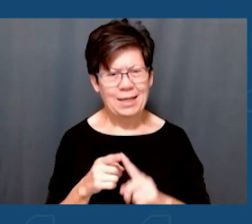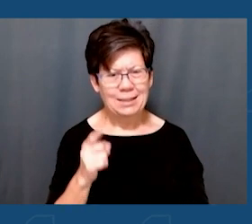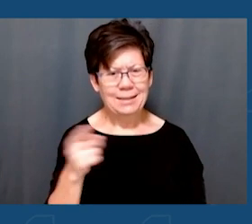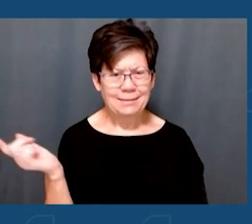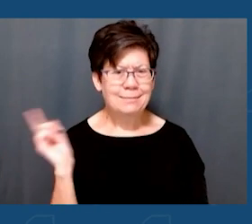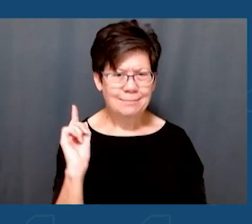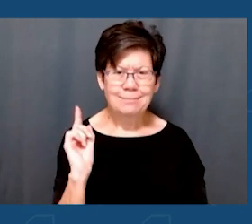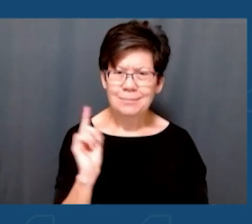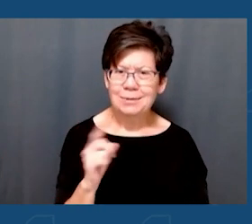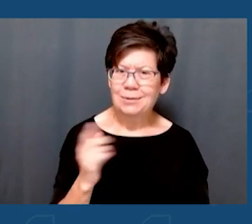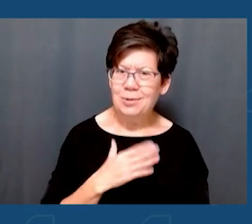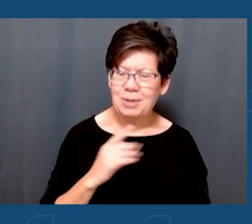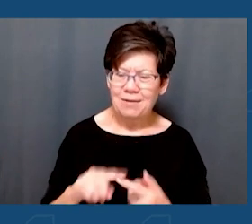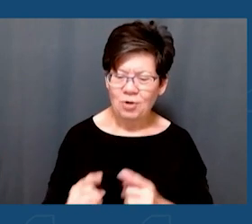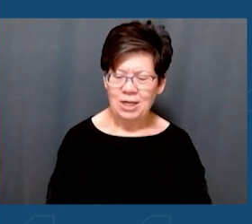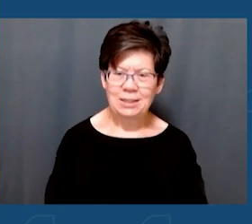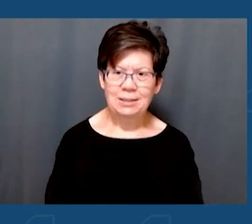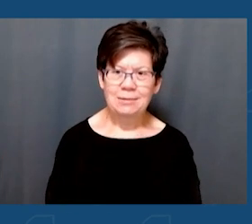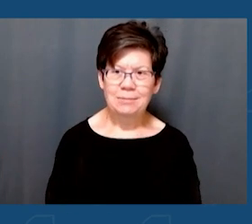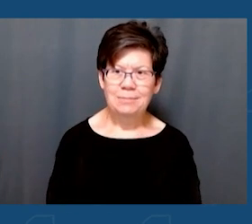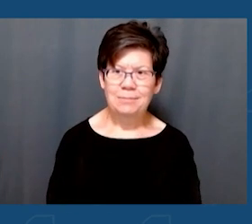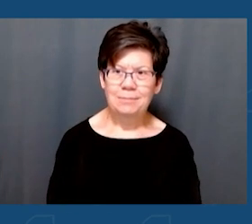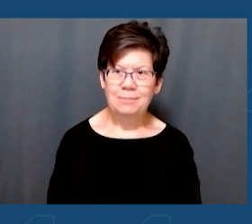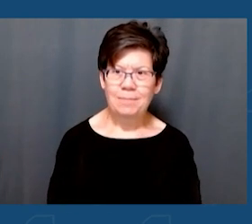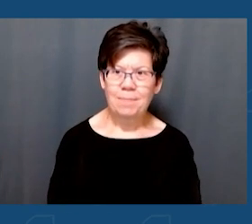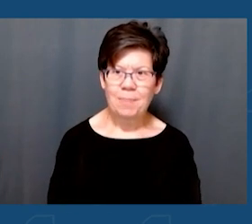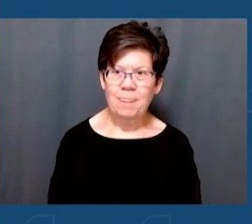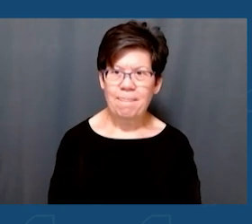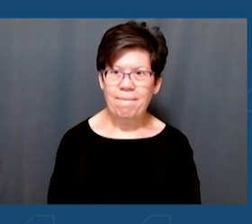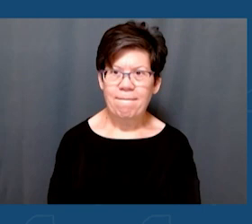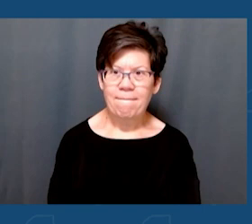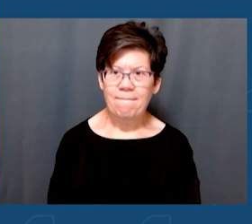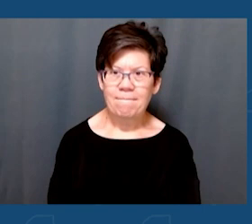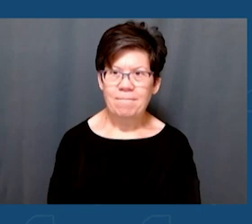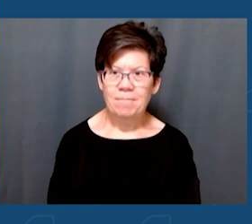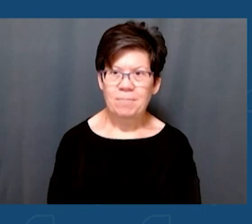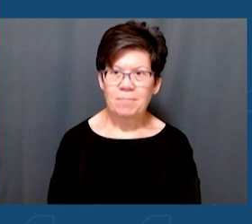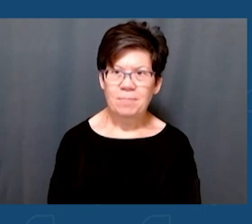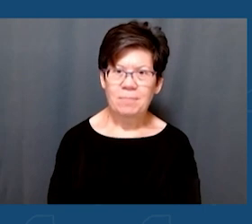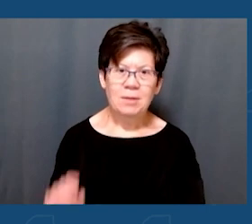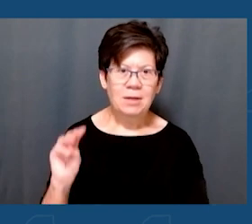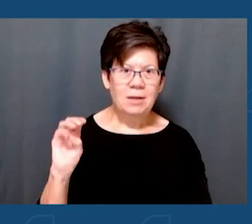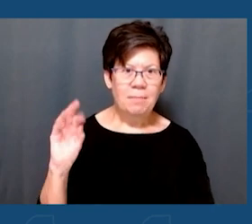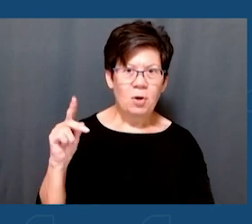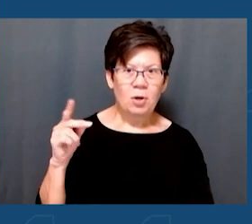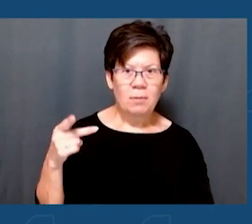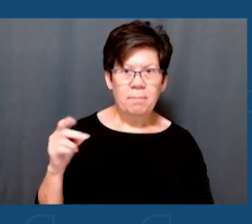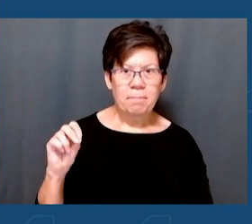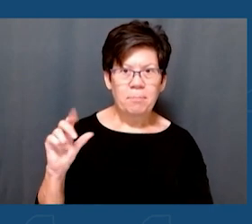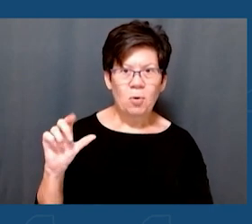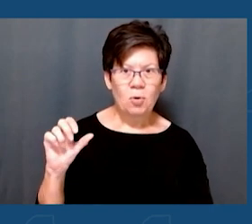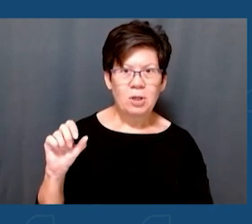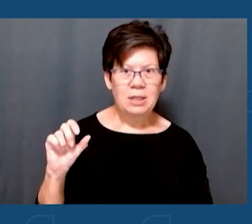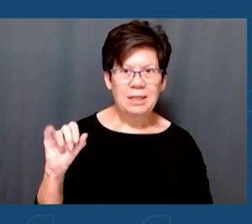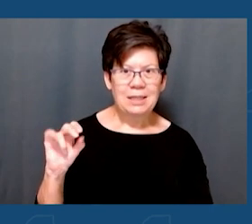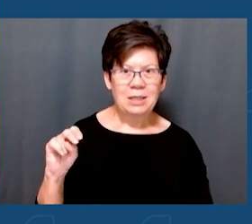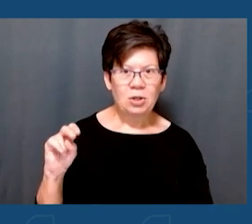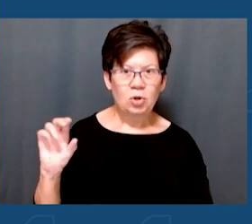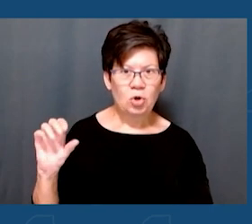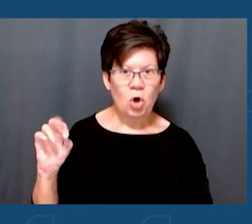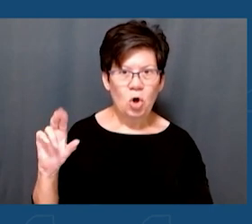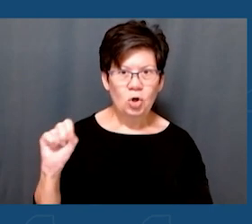friends. I want to thank people like our county executive, Mark Polenkars, for what he has done. I thank you